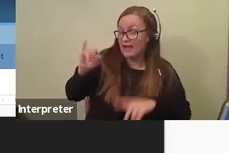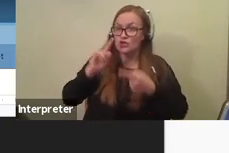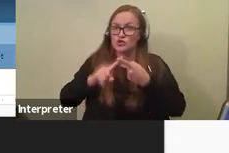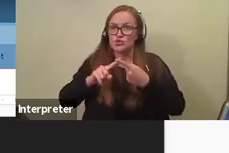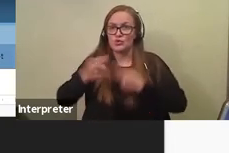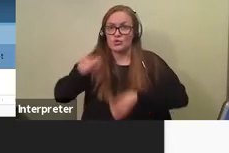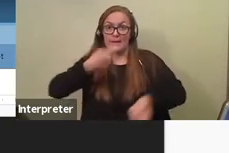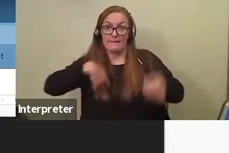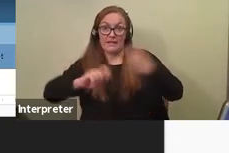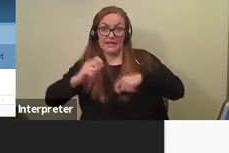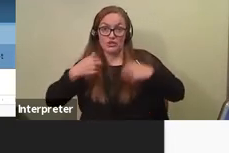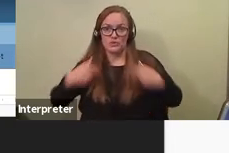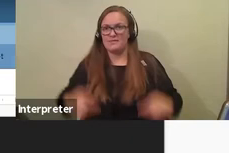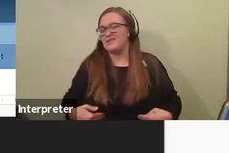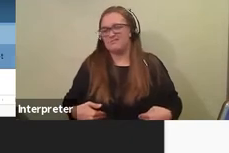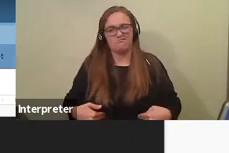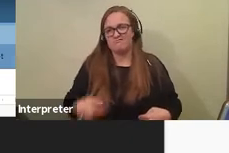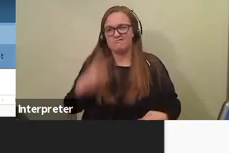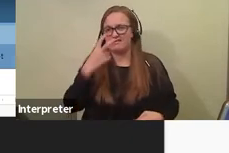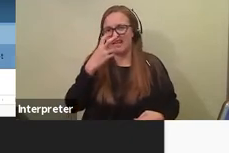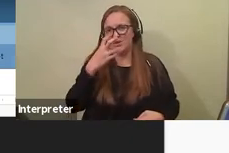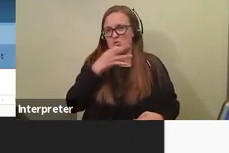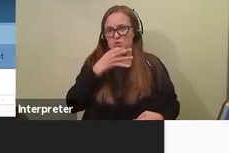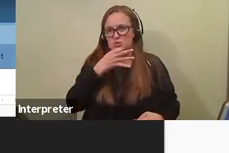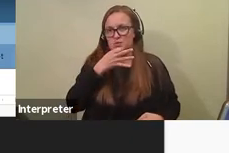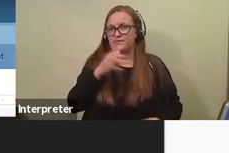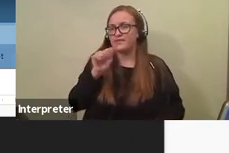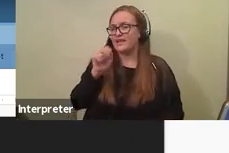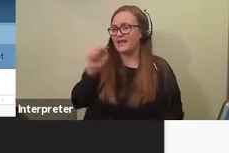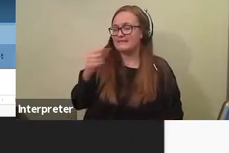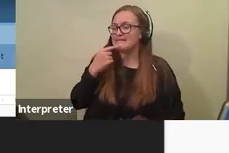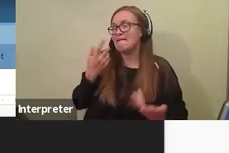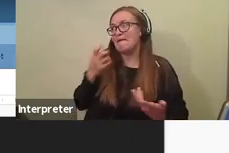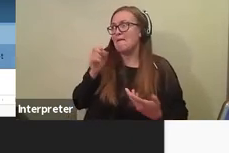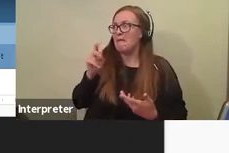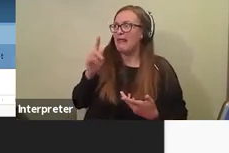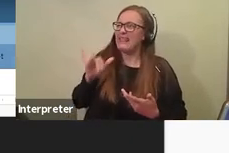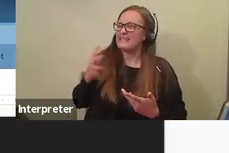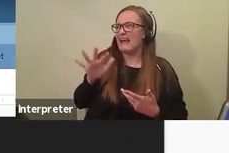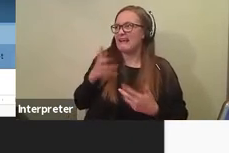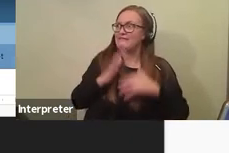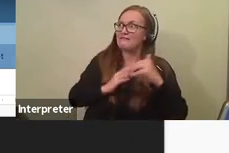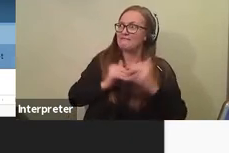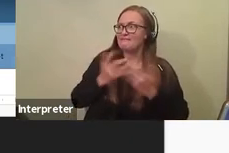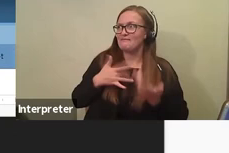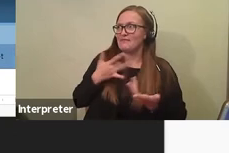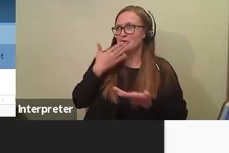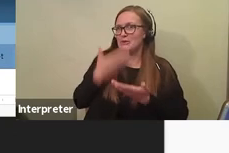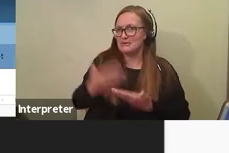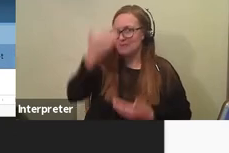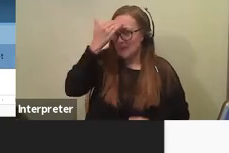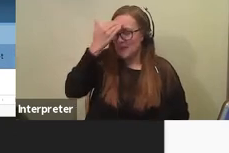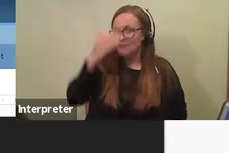replace humans in every way possible. I suppose that's comforting in a way. Yeah, definitely. So another question from